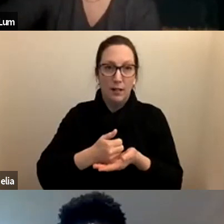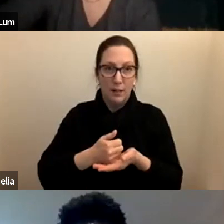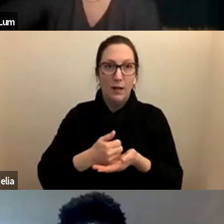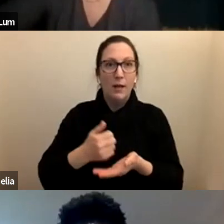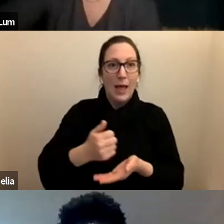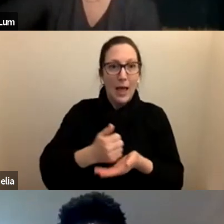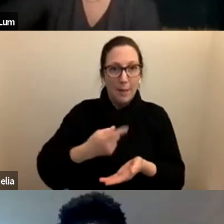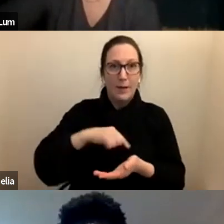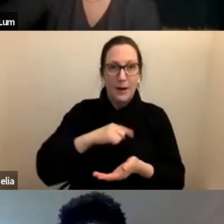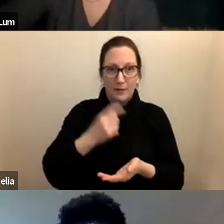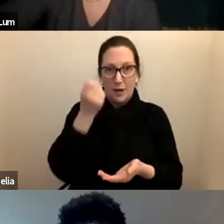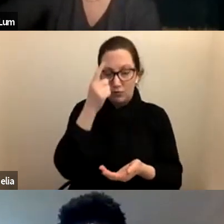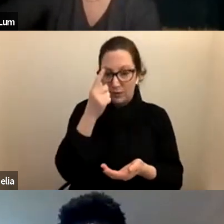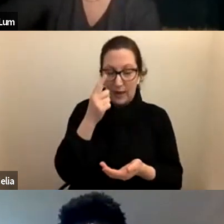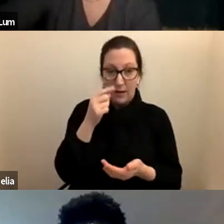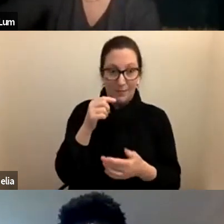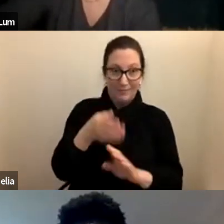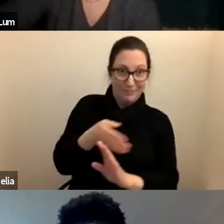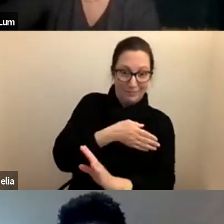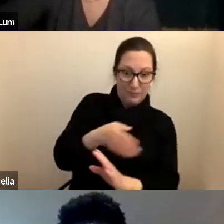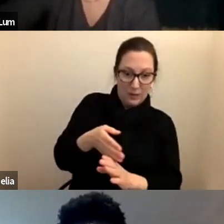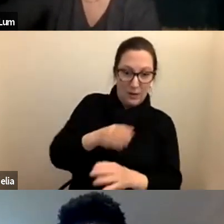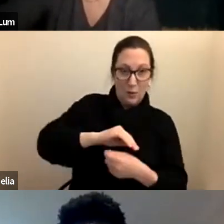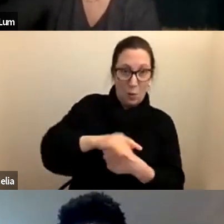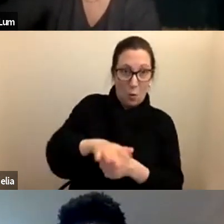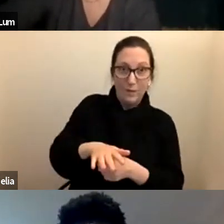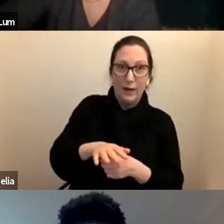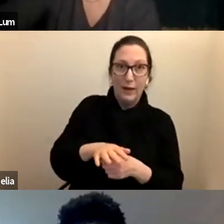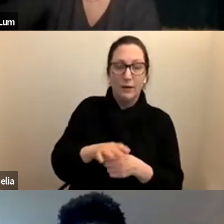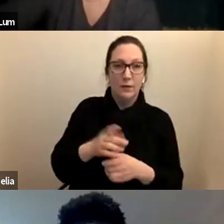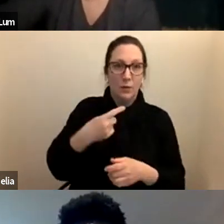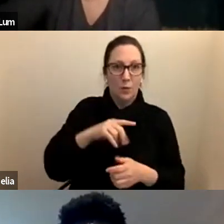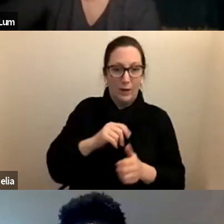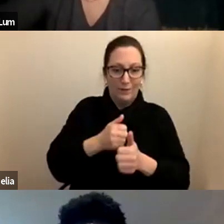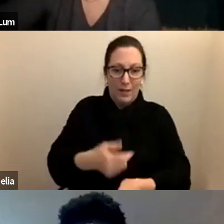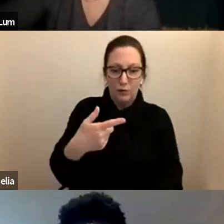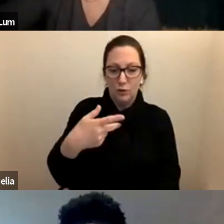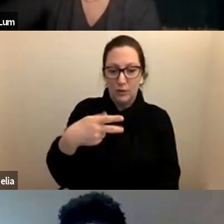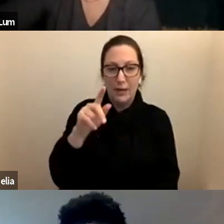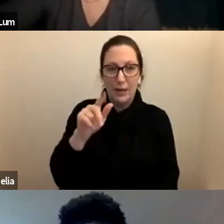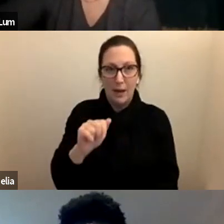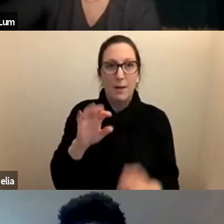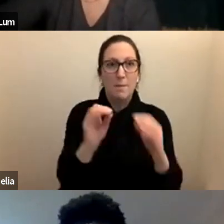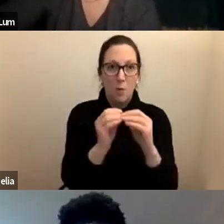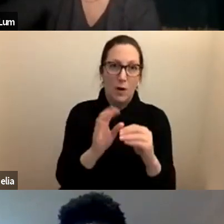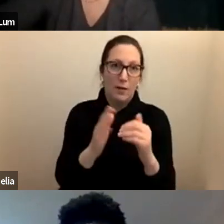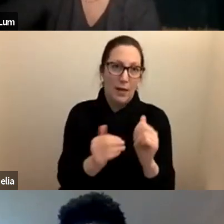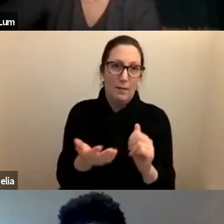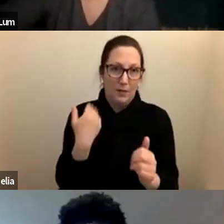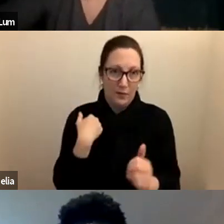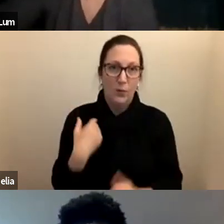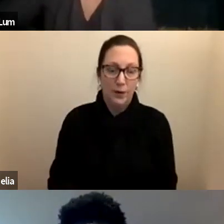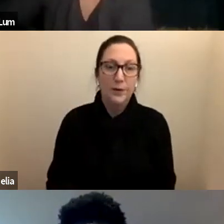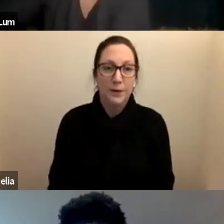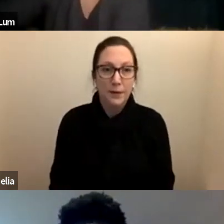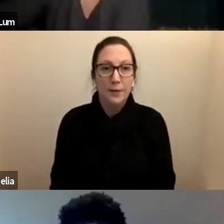year where GPA has been more of the criteria than it has been, although it always has been half.